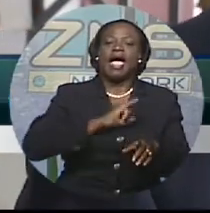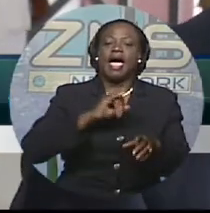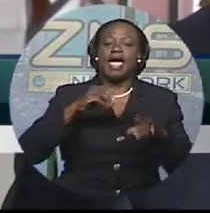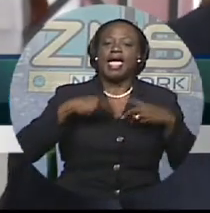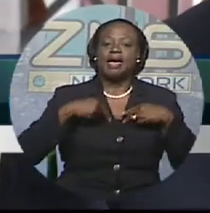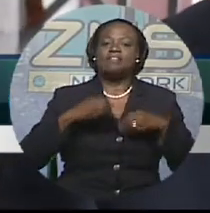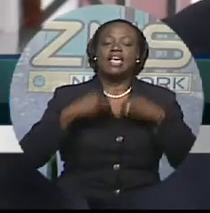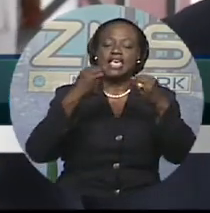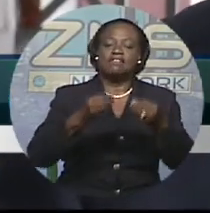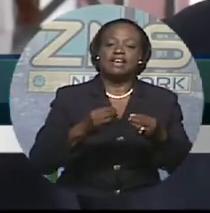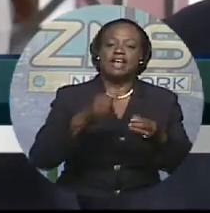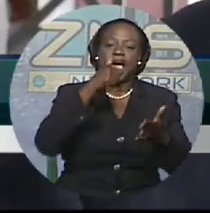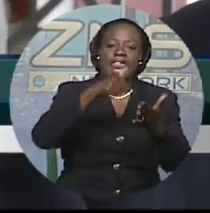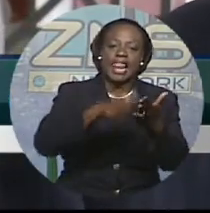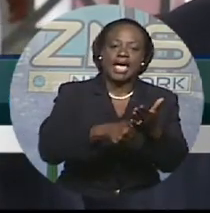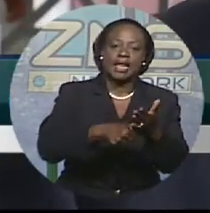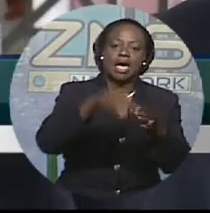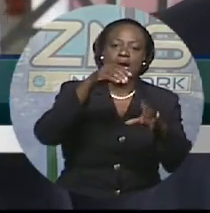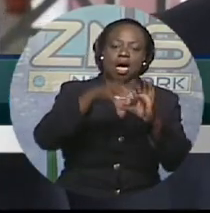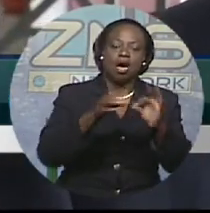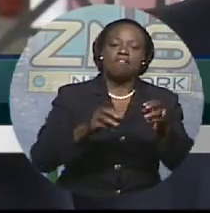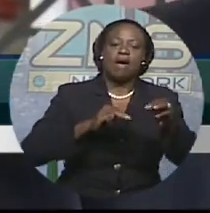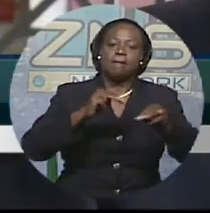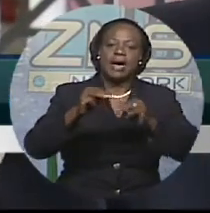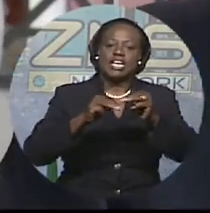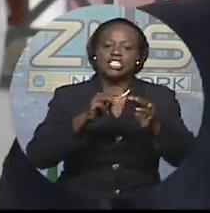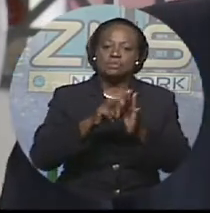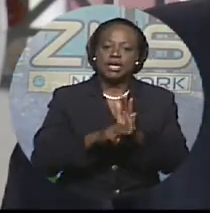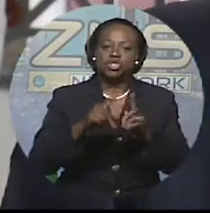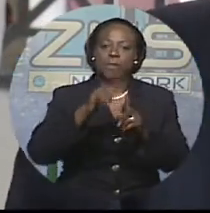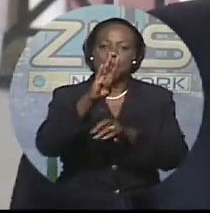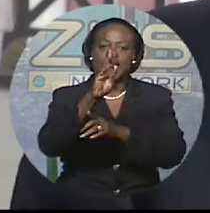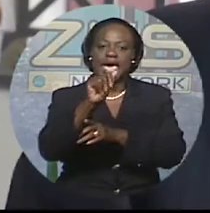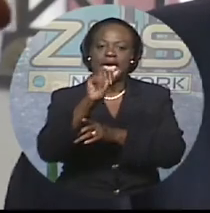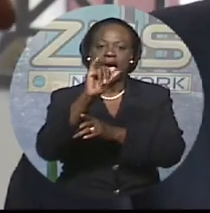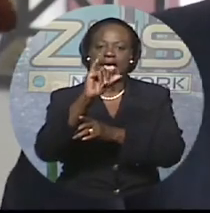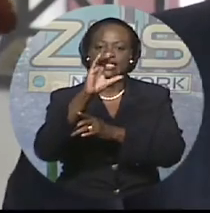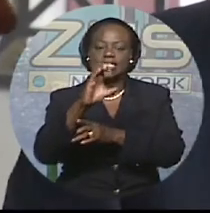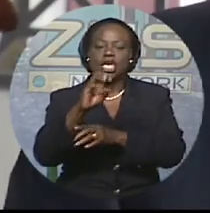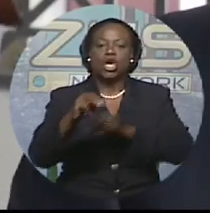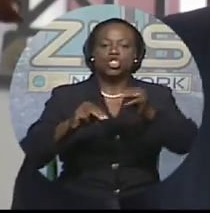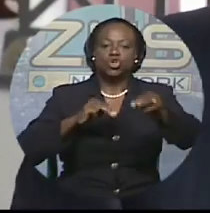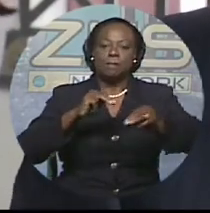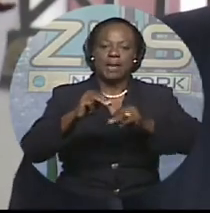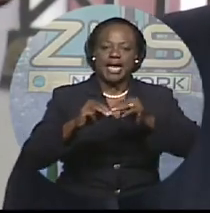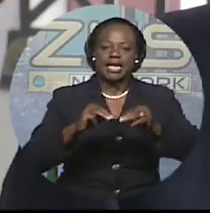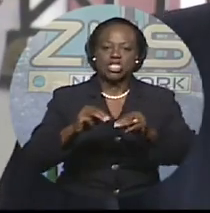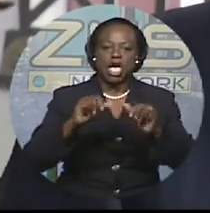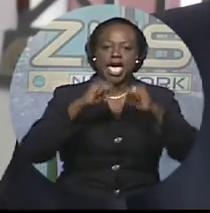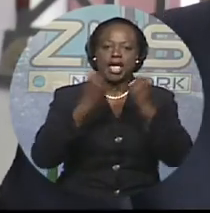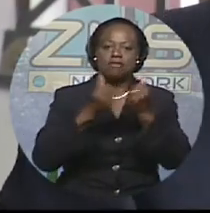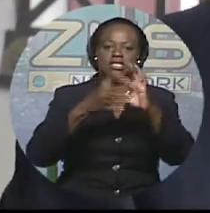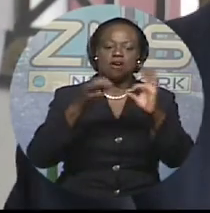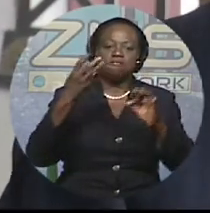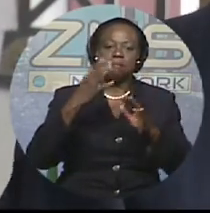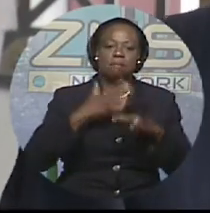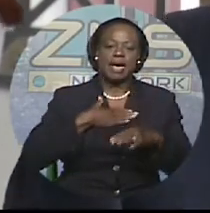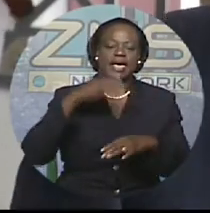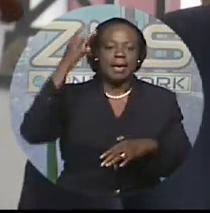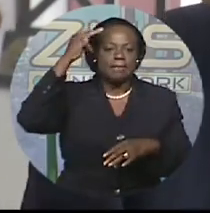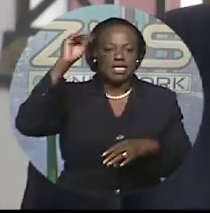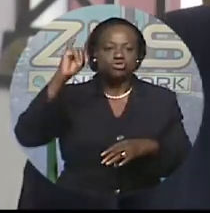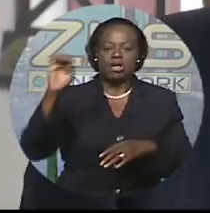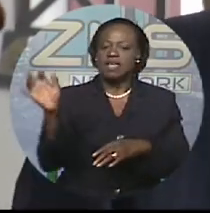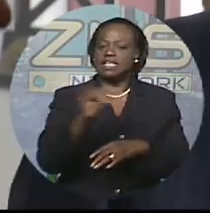letter of management to BAIC to manage several areas of my ministry, like the feed